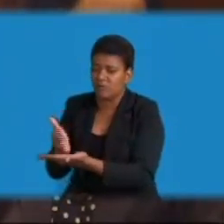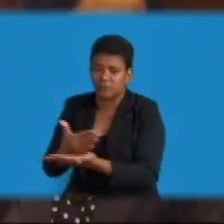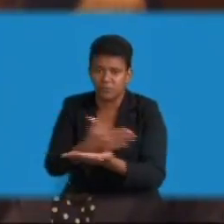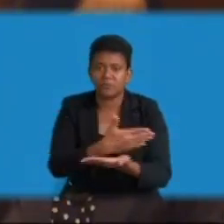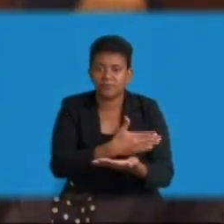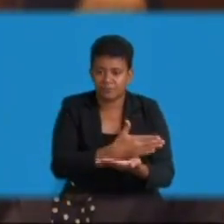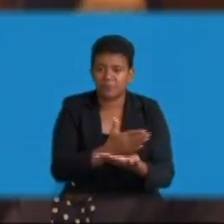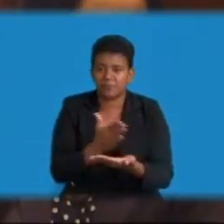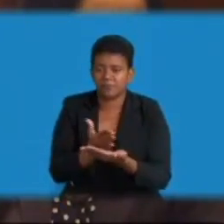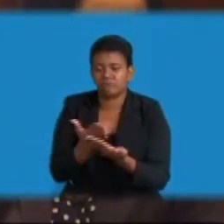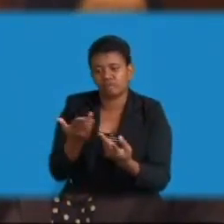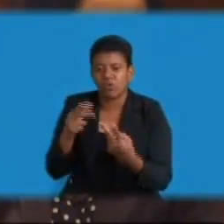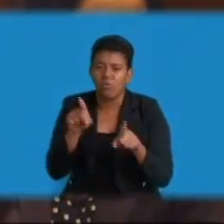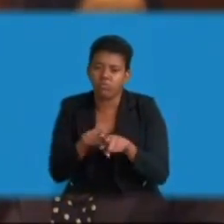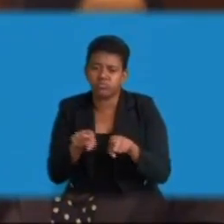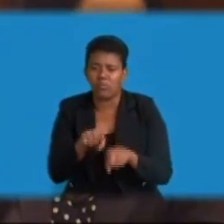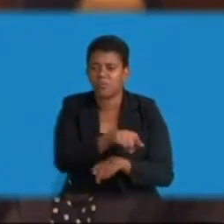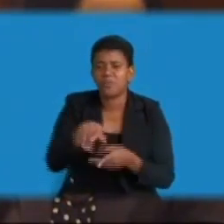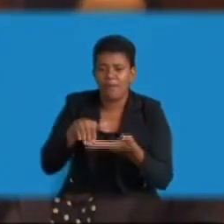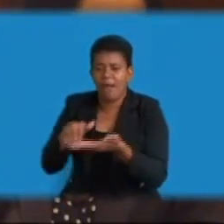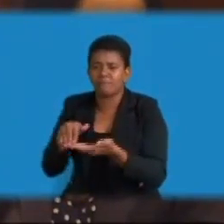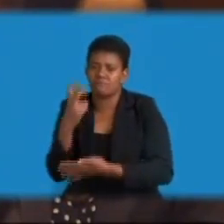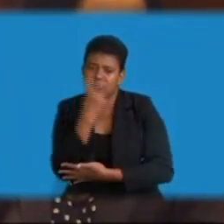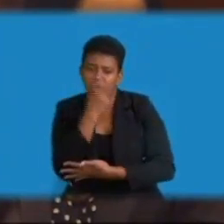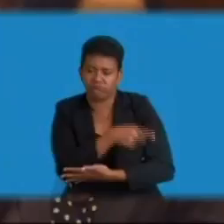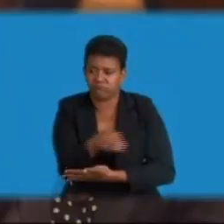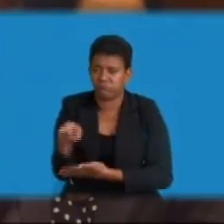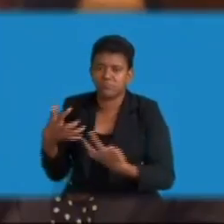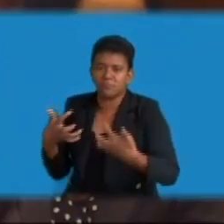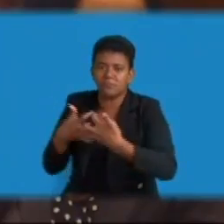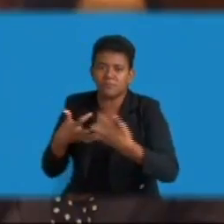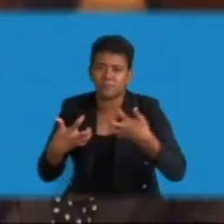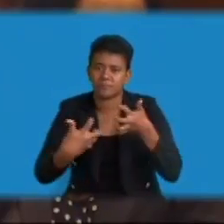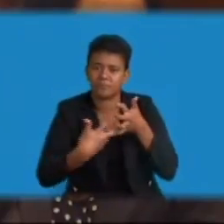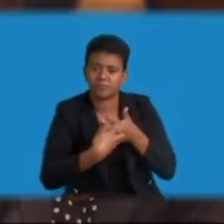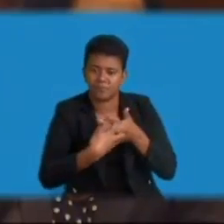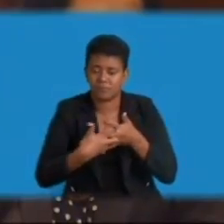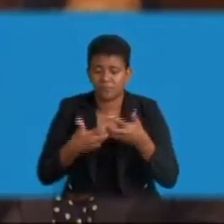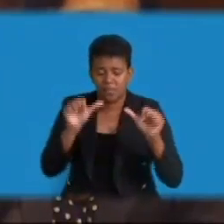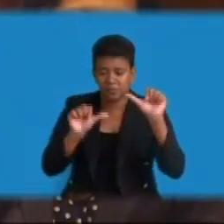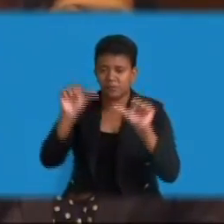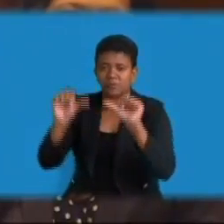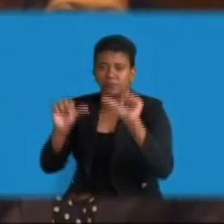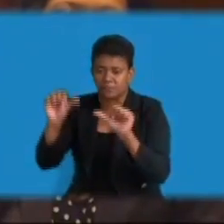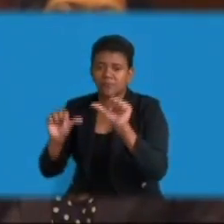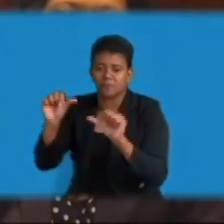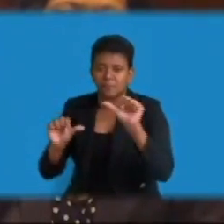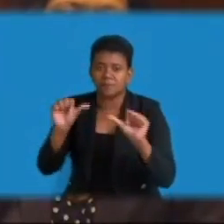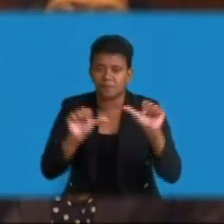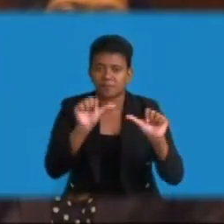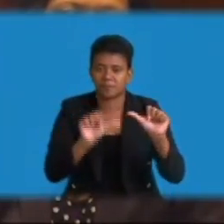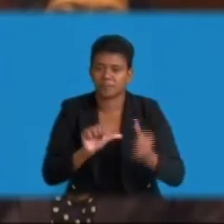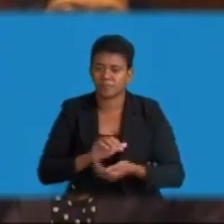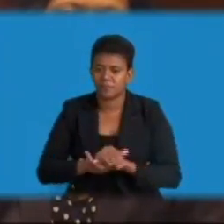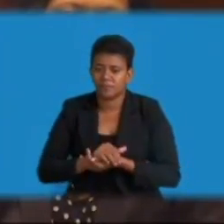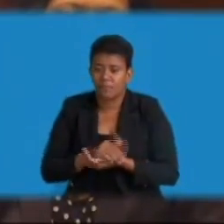decision making, monitoring of compliance to environment impact assessment conditions, mangrove and traditional fishing rights owners, and